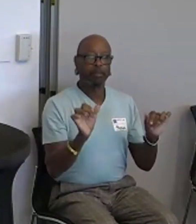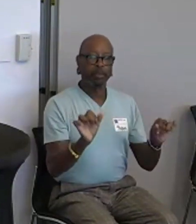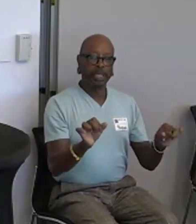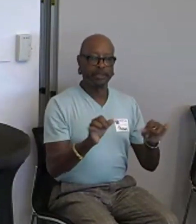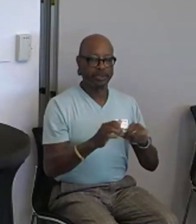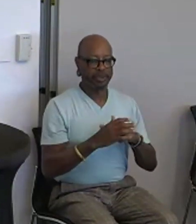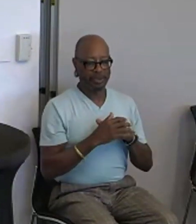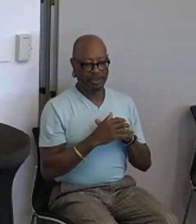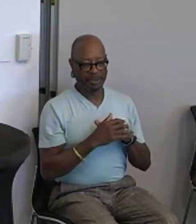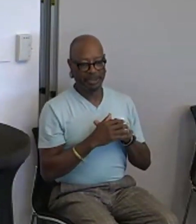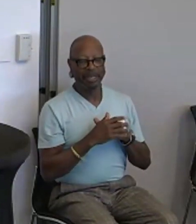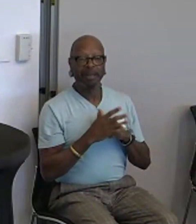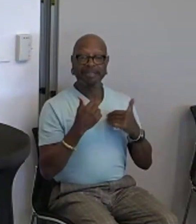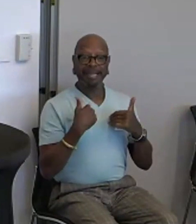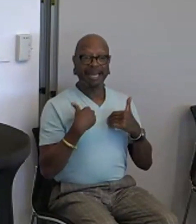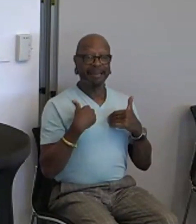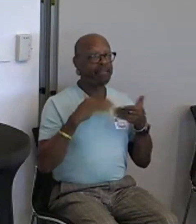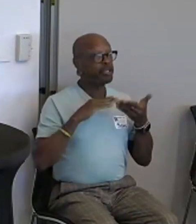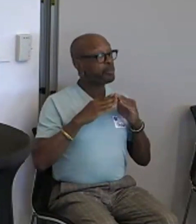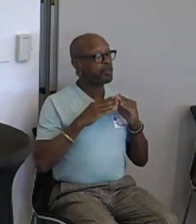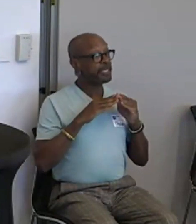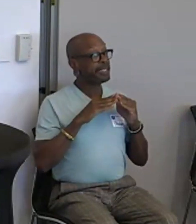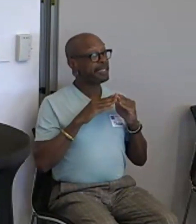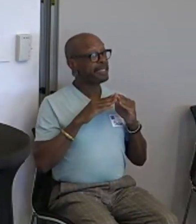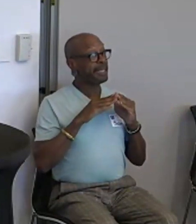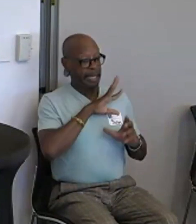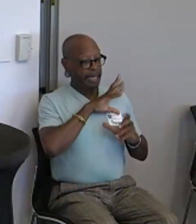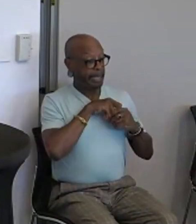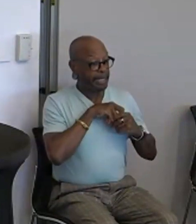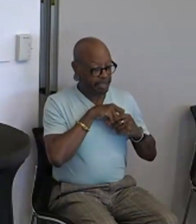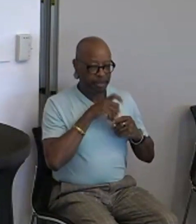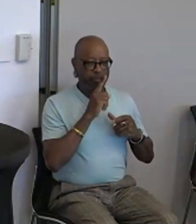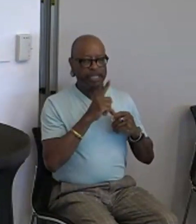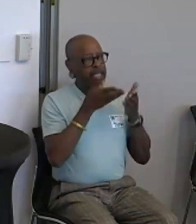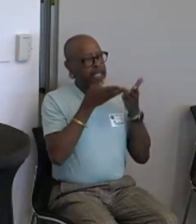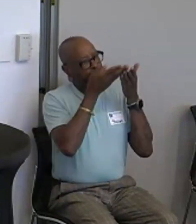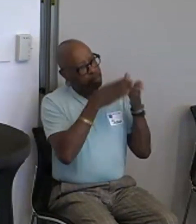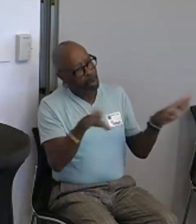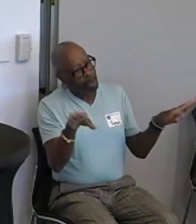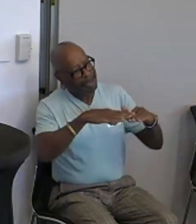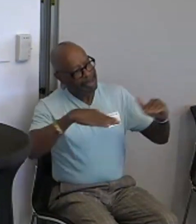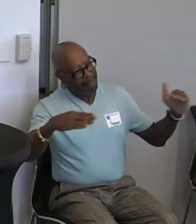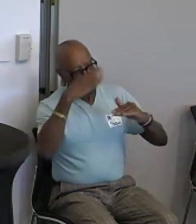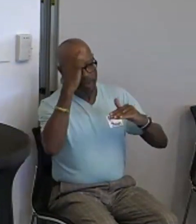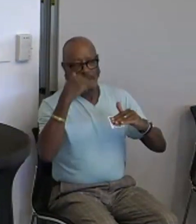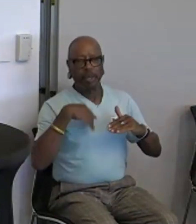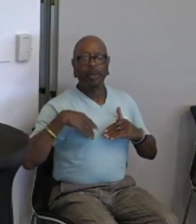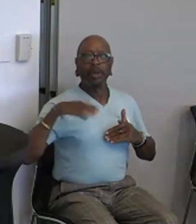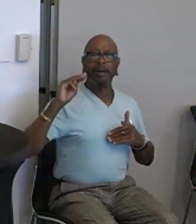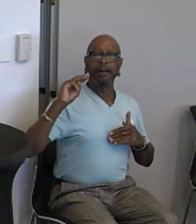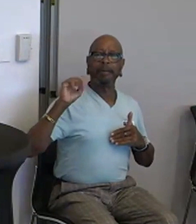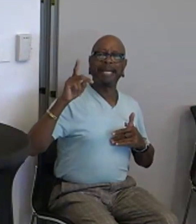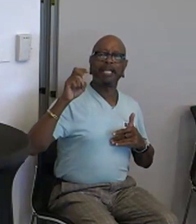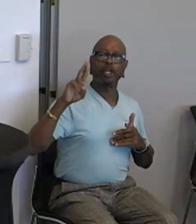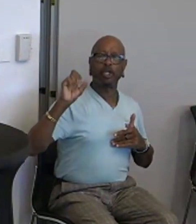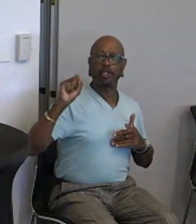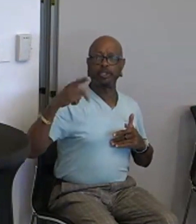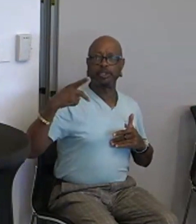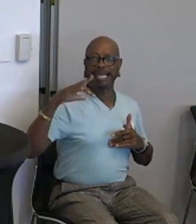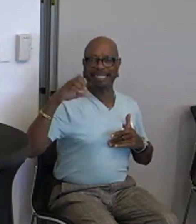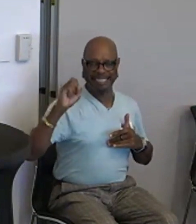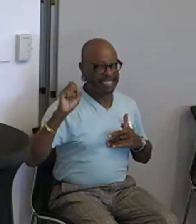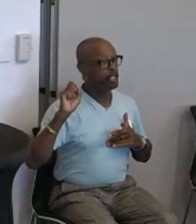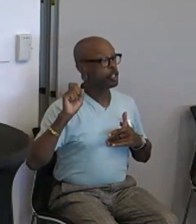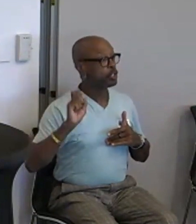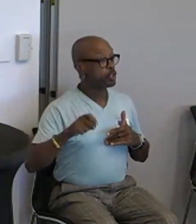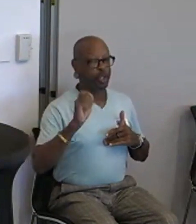potential to just have that community engagement on the broadest level. A lot of maker spaces. They should all have